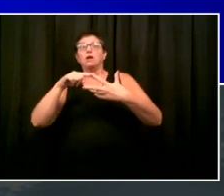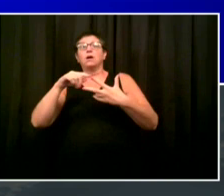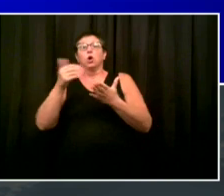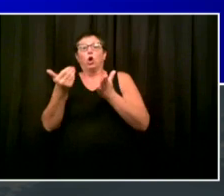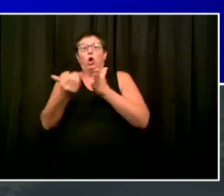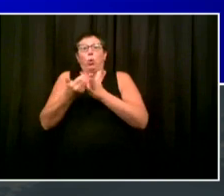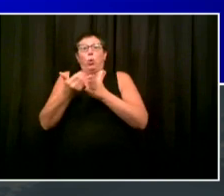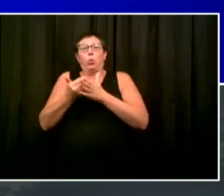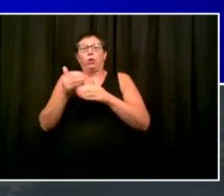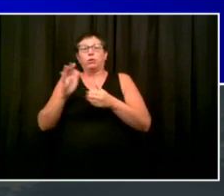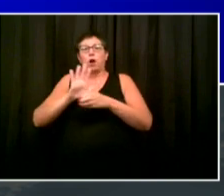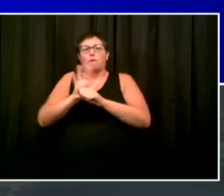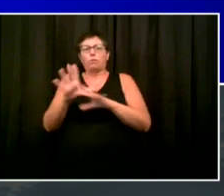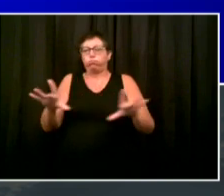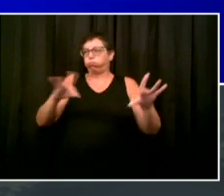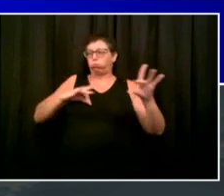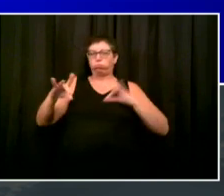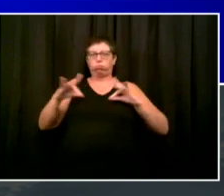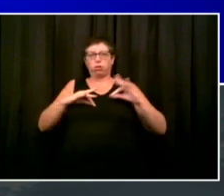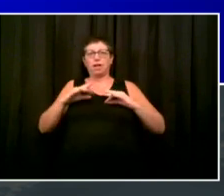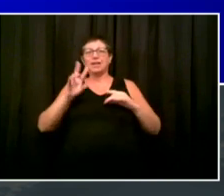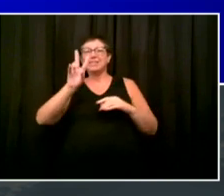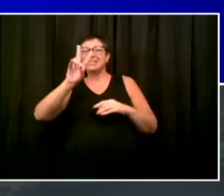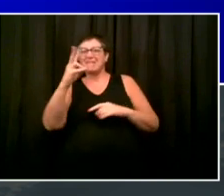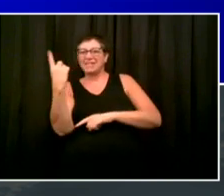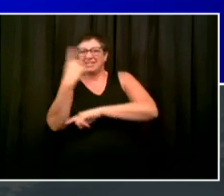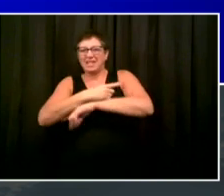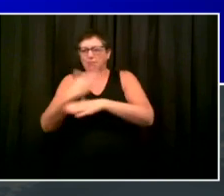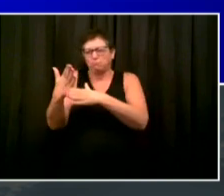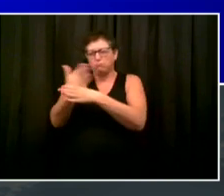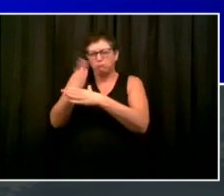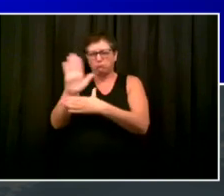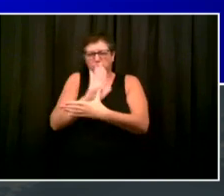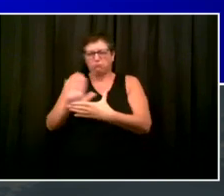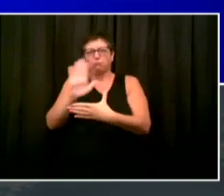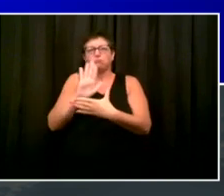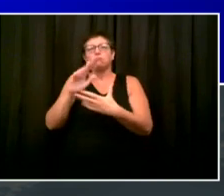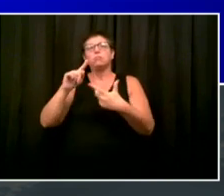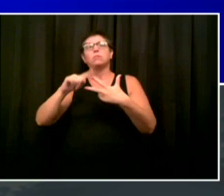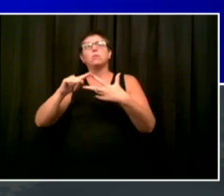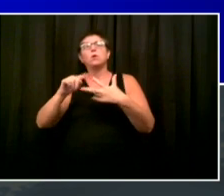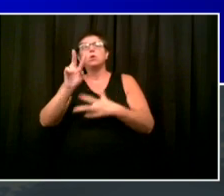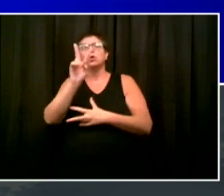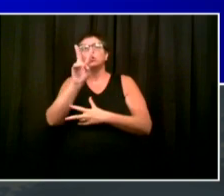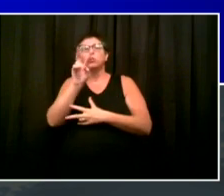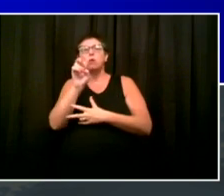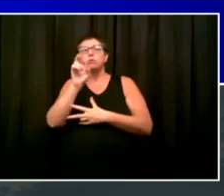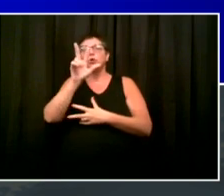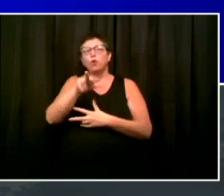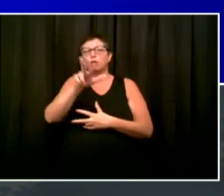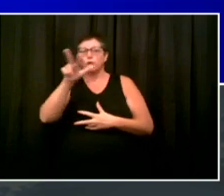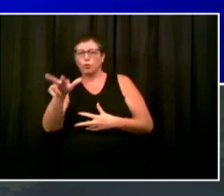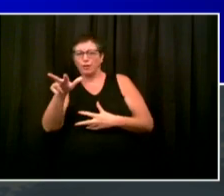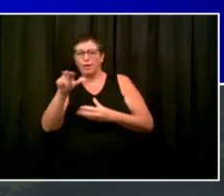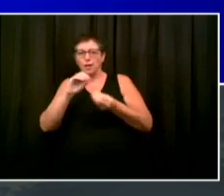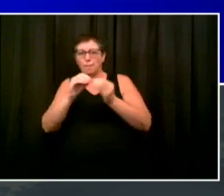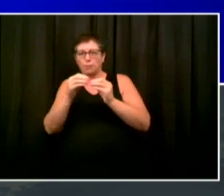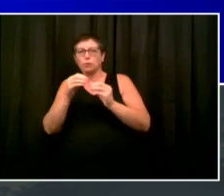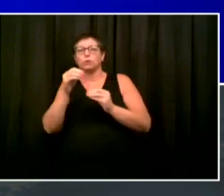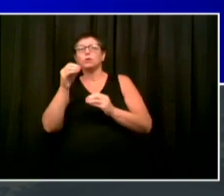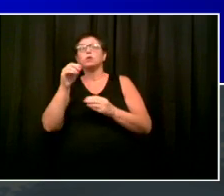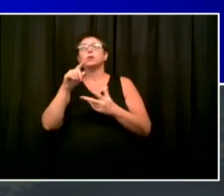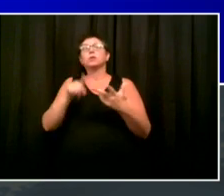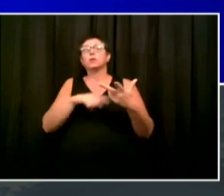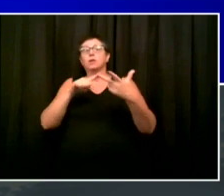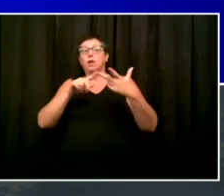cases on a seven-day average. Threshold 550 cases. Today's report, 233. And number three, percentage of people testing